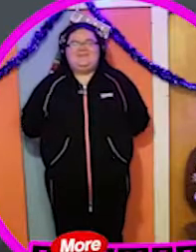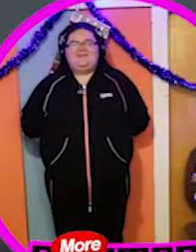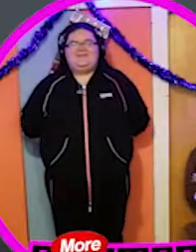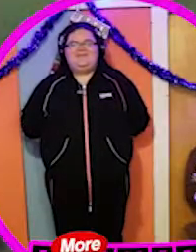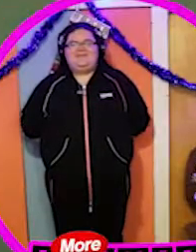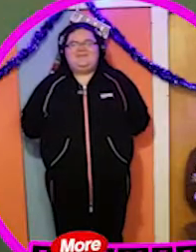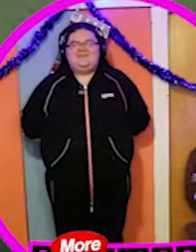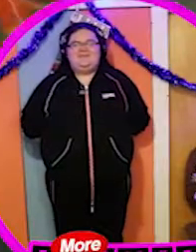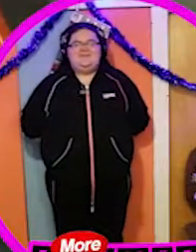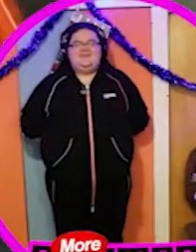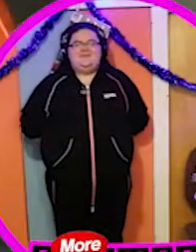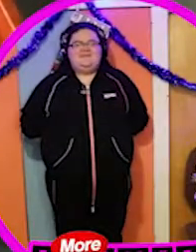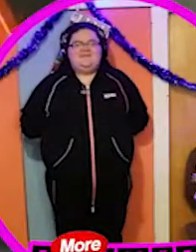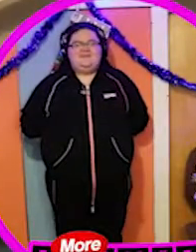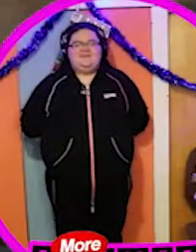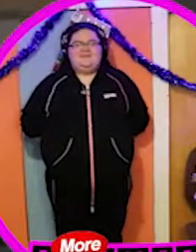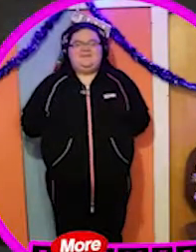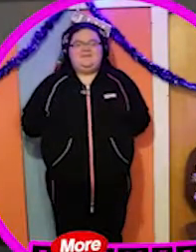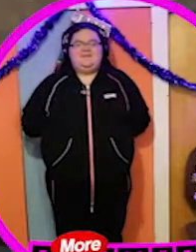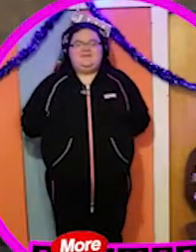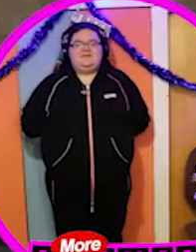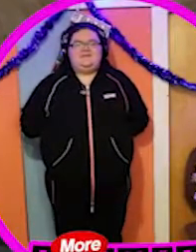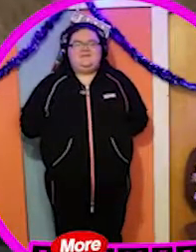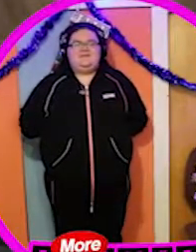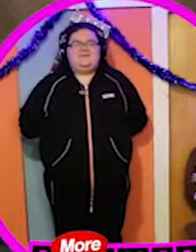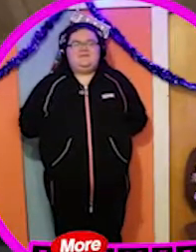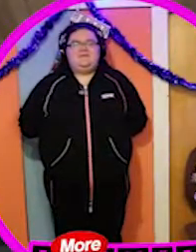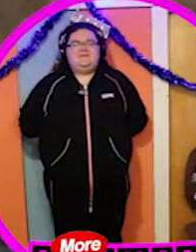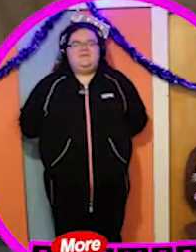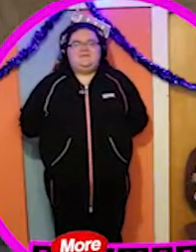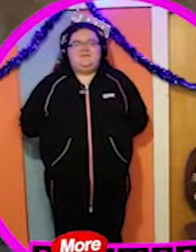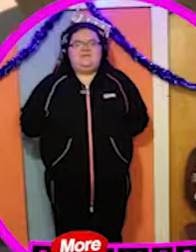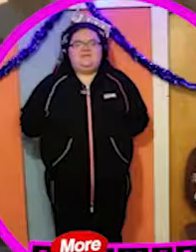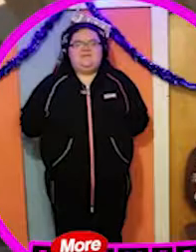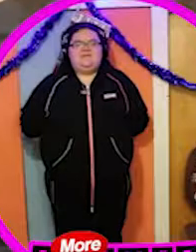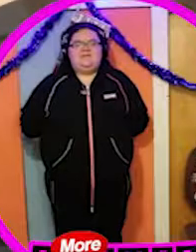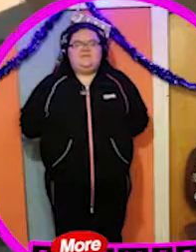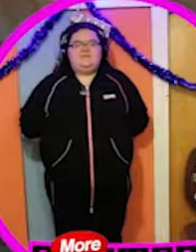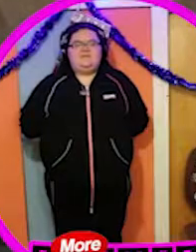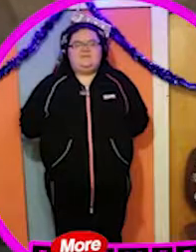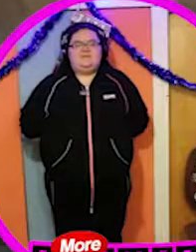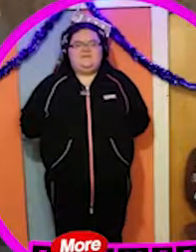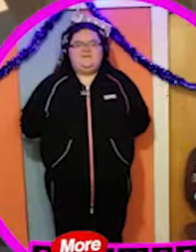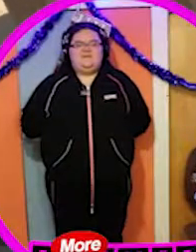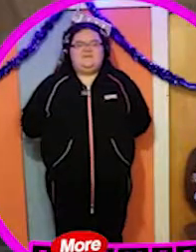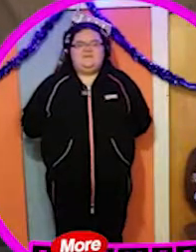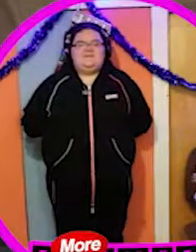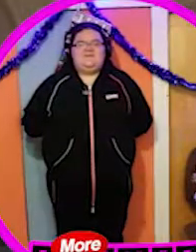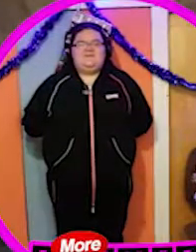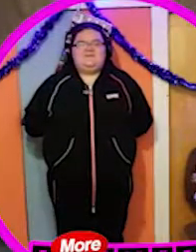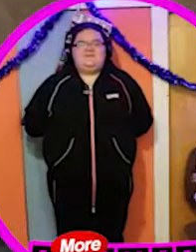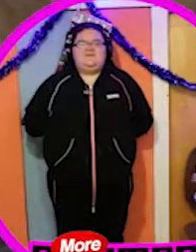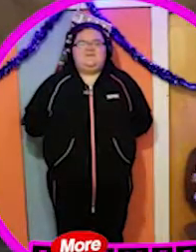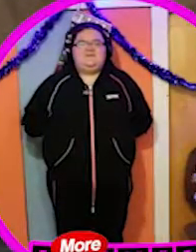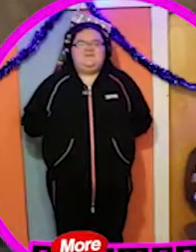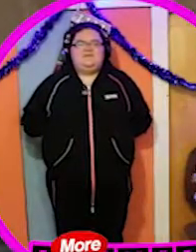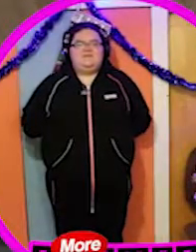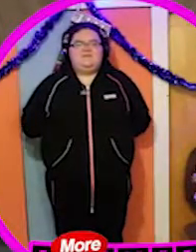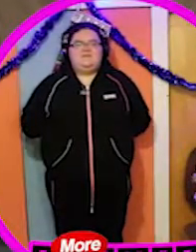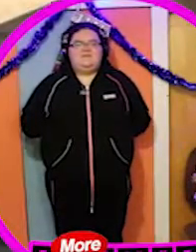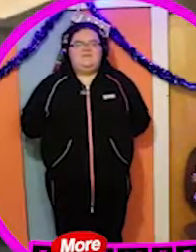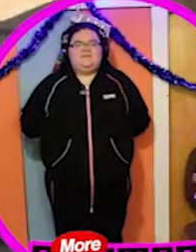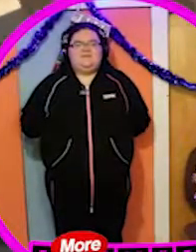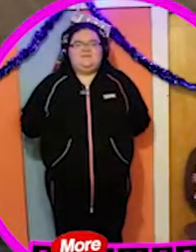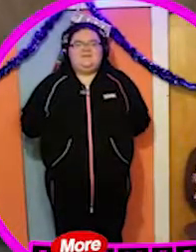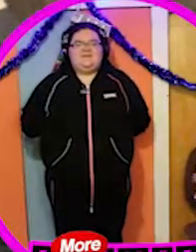up! It's gonna happen on our train. It's your train again, Josh. It's your train again. Oh. It'll be like six deaths